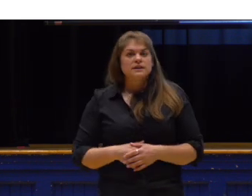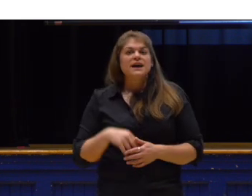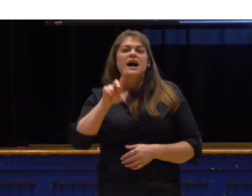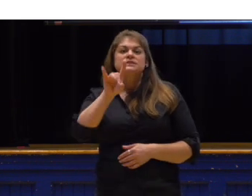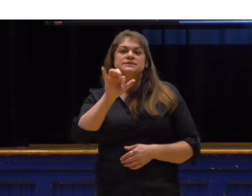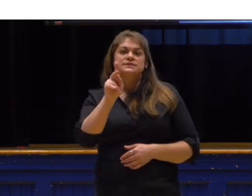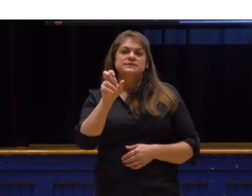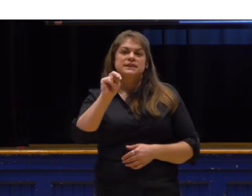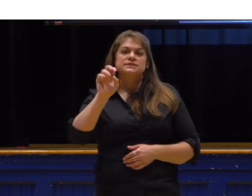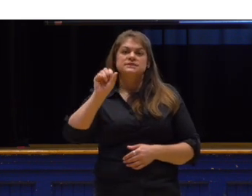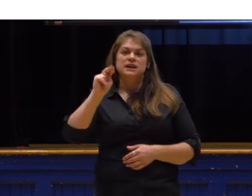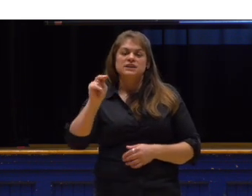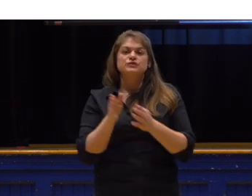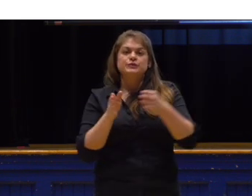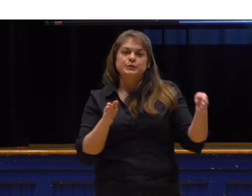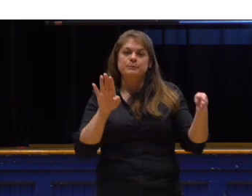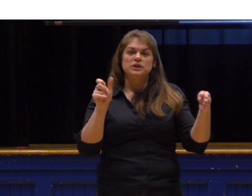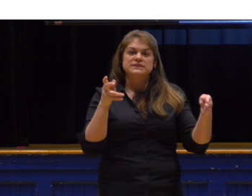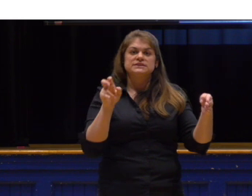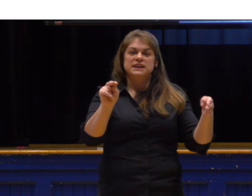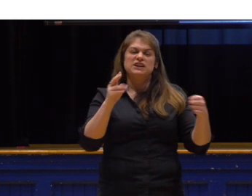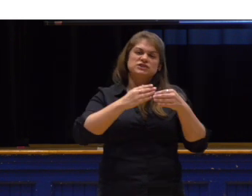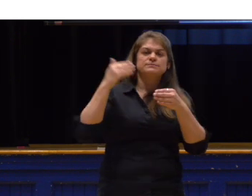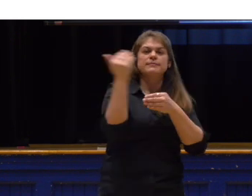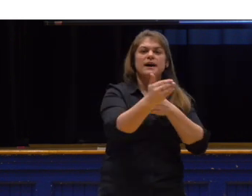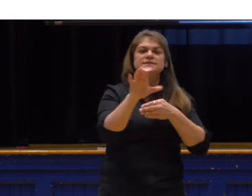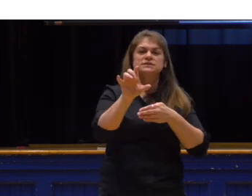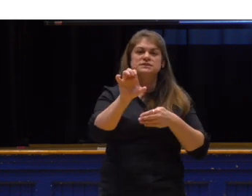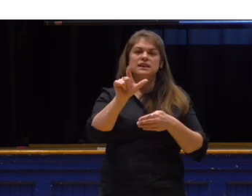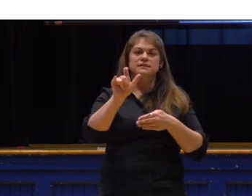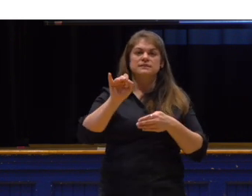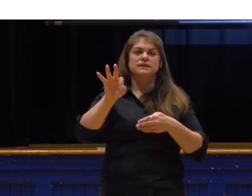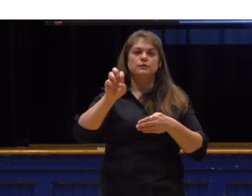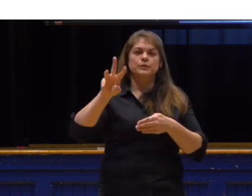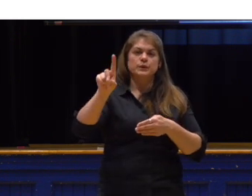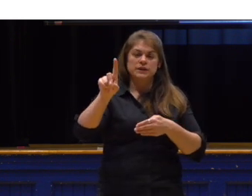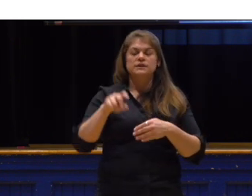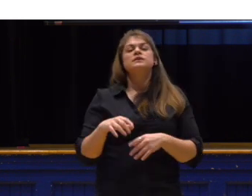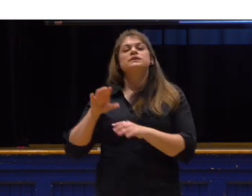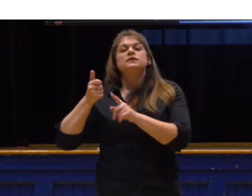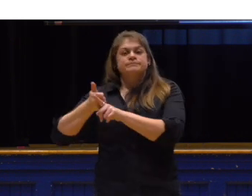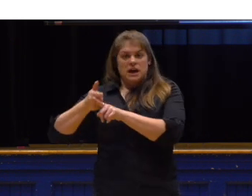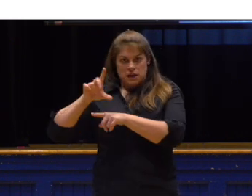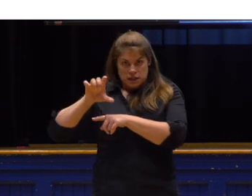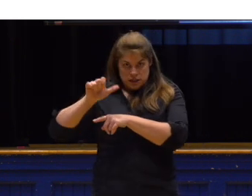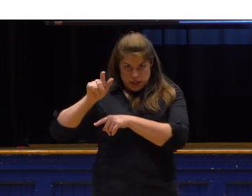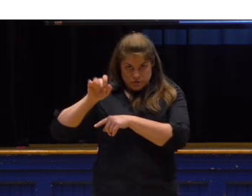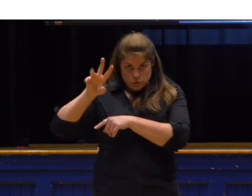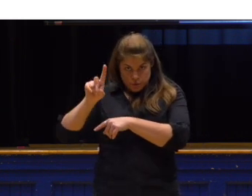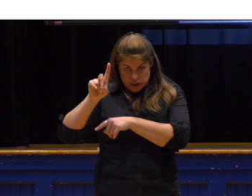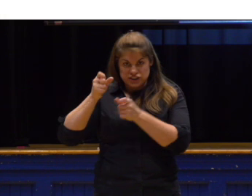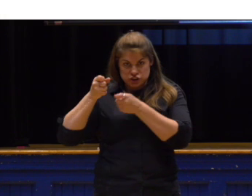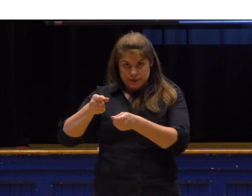Dickinson Street from Burlington Street to just past Cliffwood, and Cliffwood Street on the